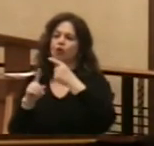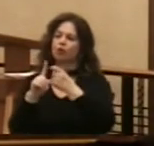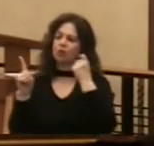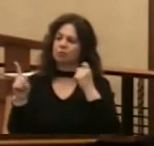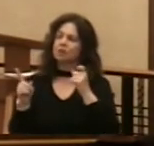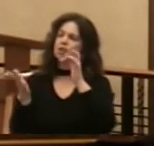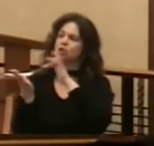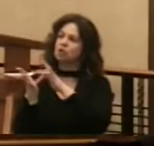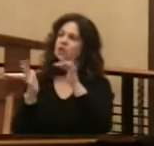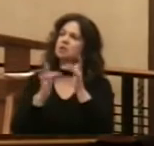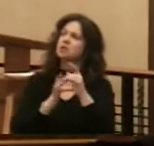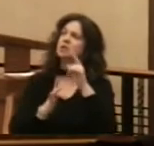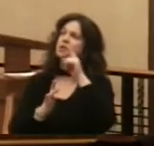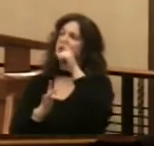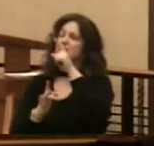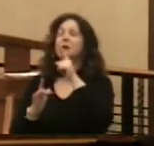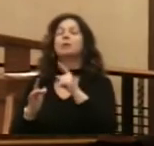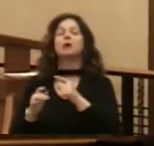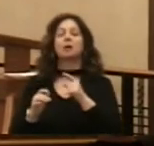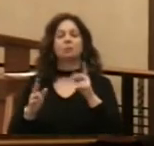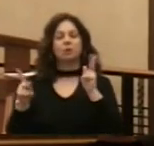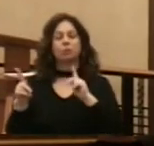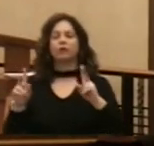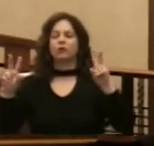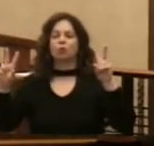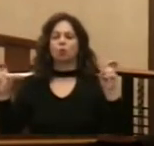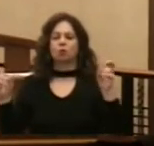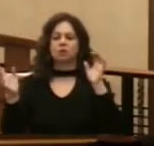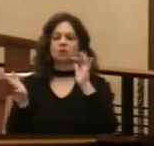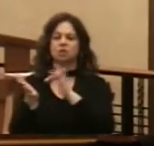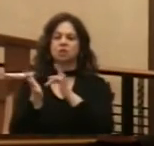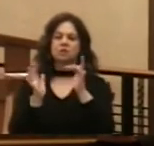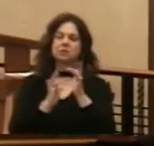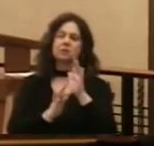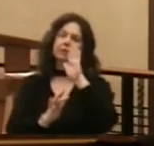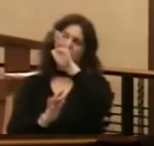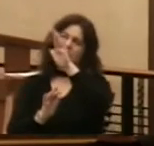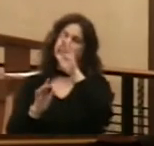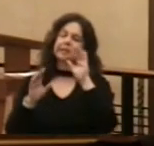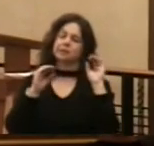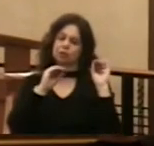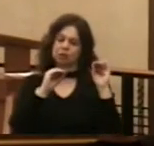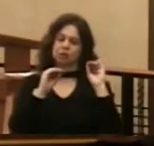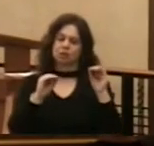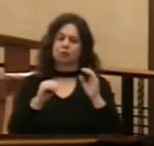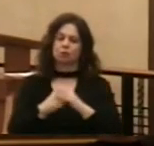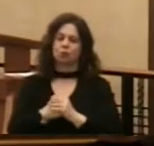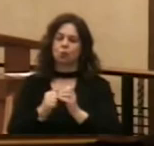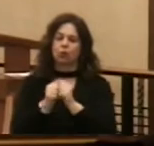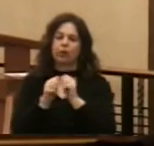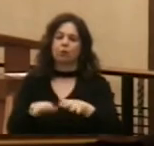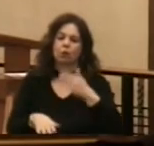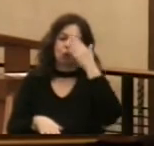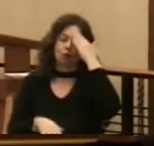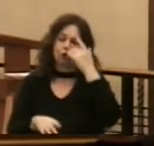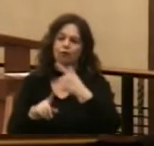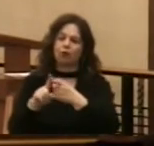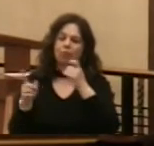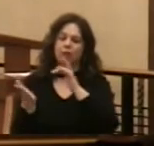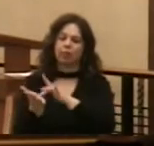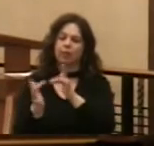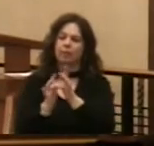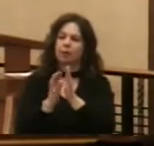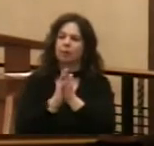teachings. People even quote Jesus' teachings without knowing that they have come from the Bible. Any one of